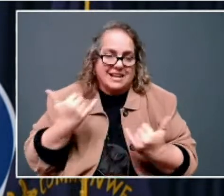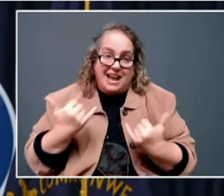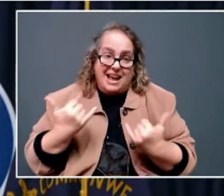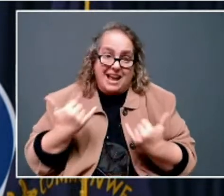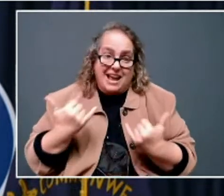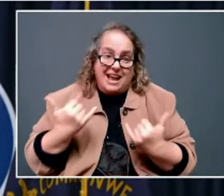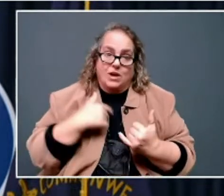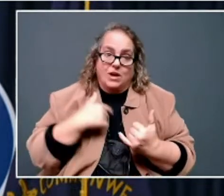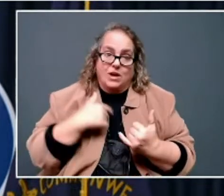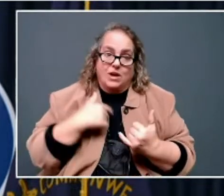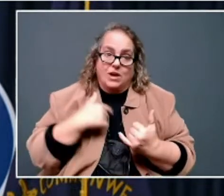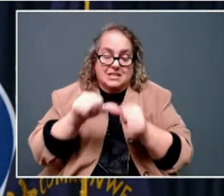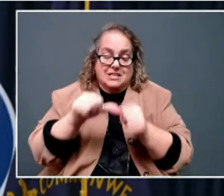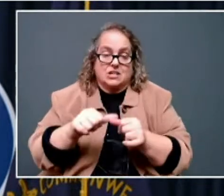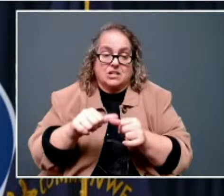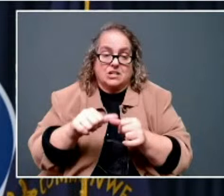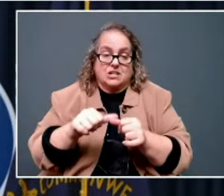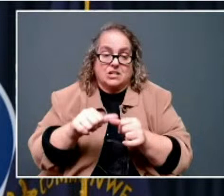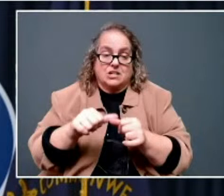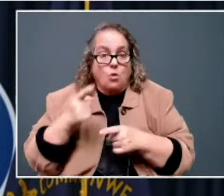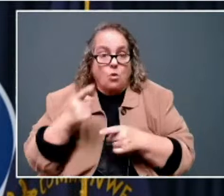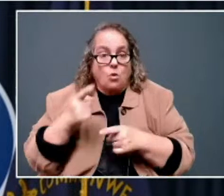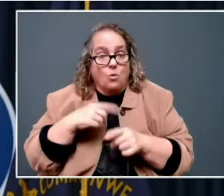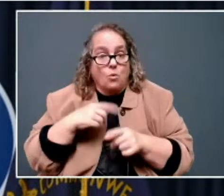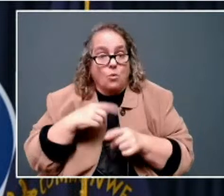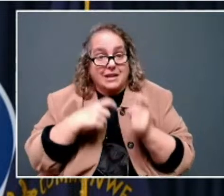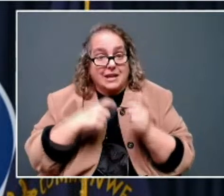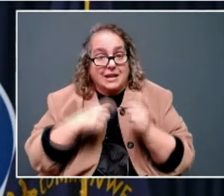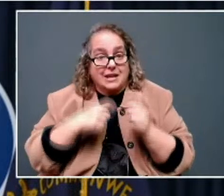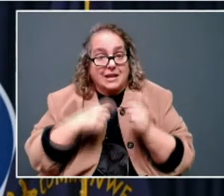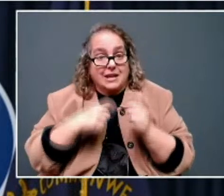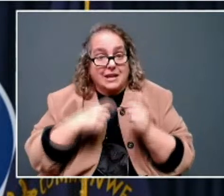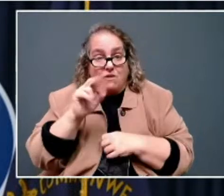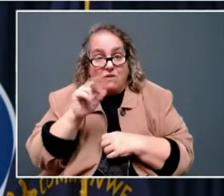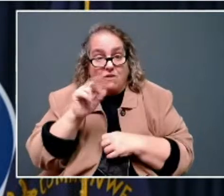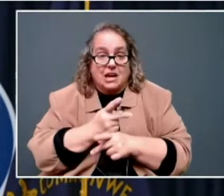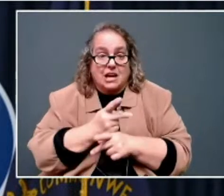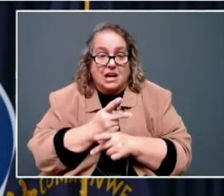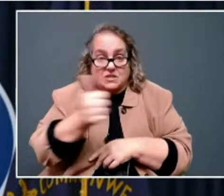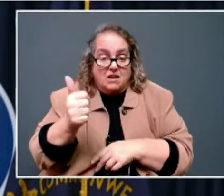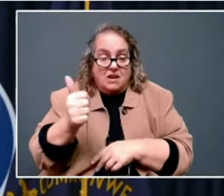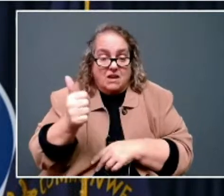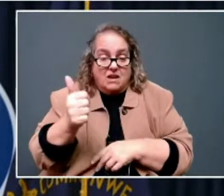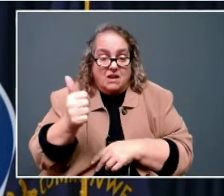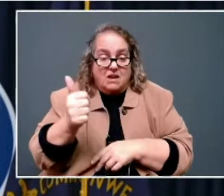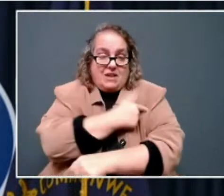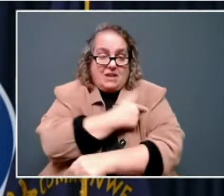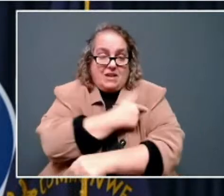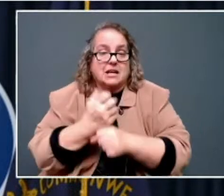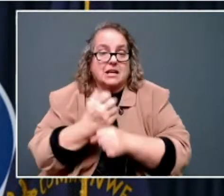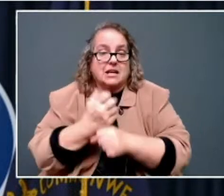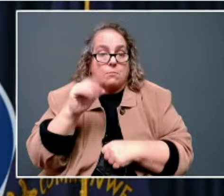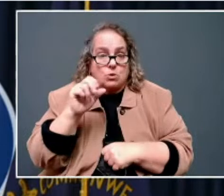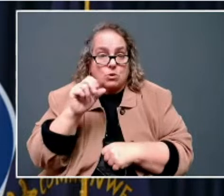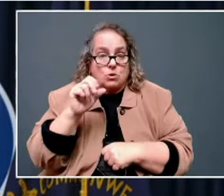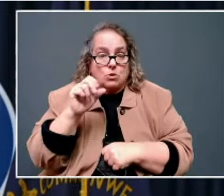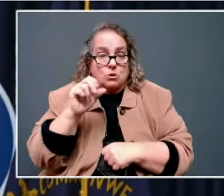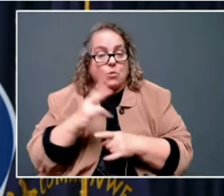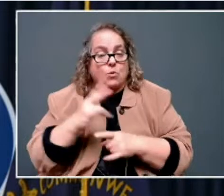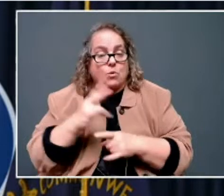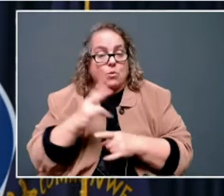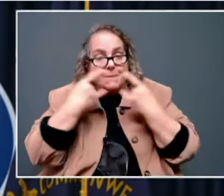But while we are dealing with COVID, take care of yourself. Get vaccinated, get boosted, wear your mask. This thing is